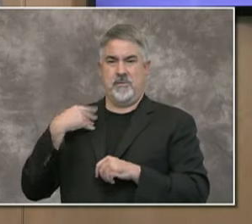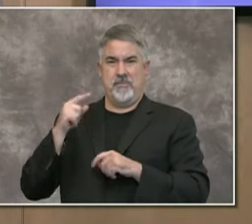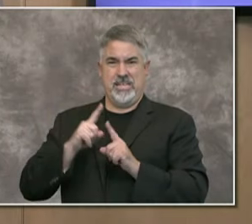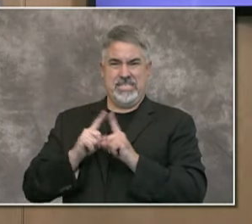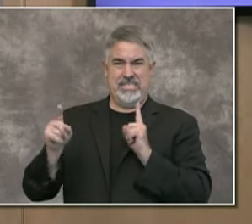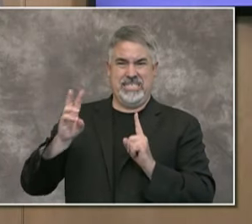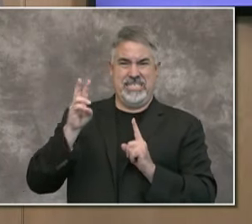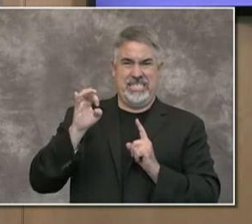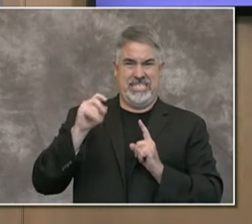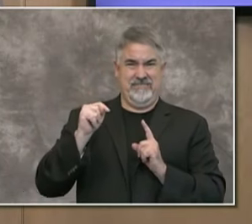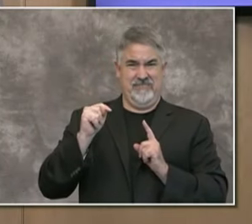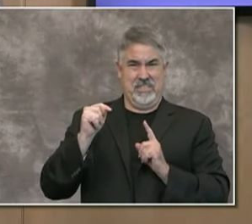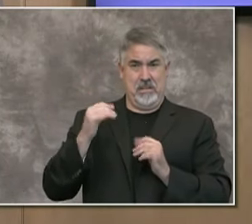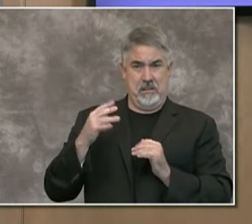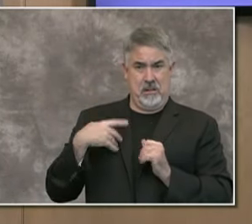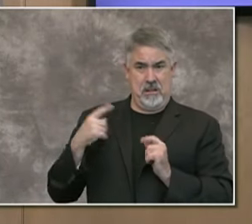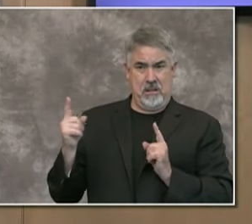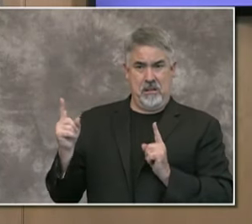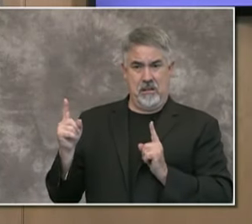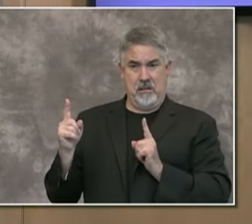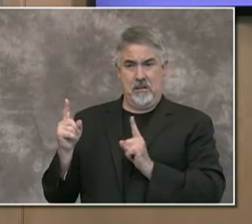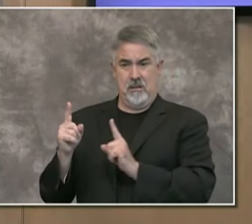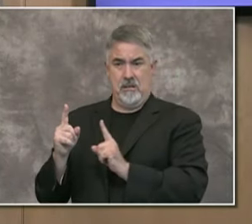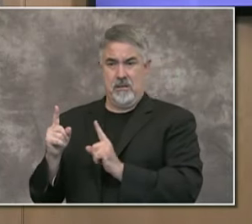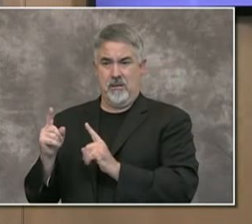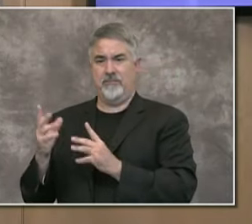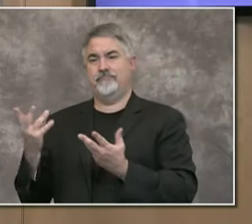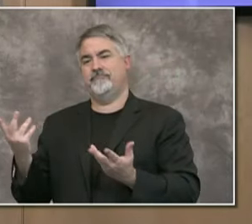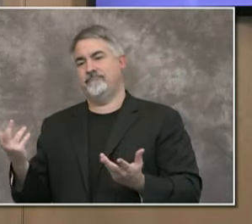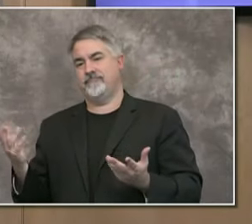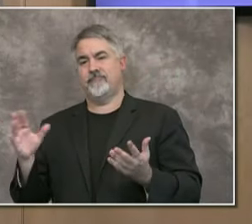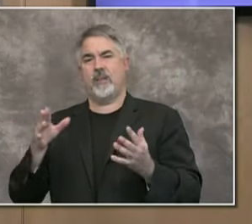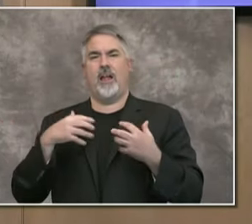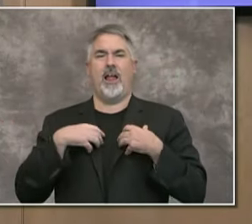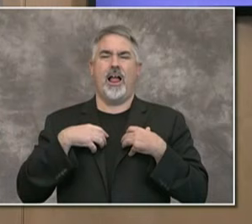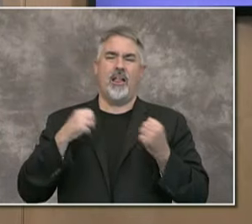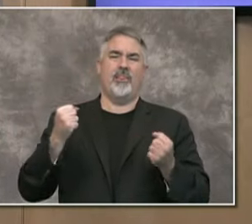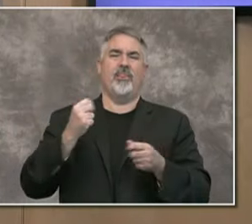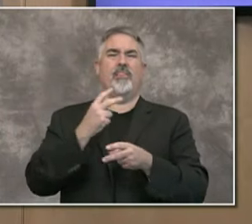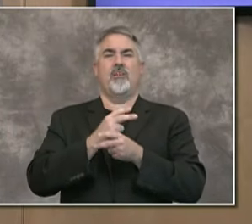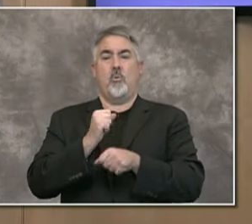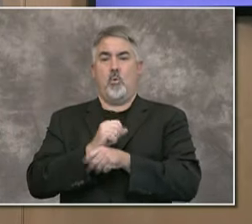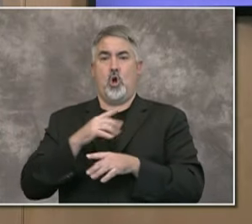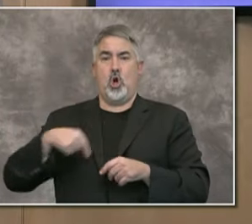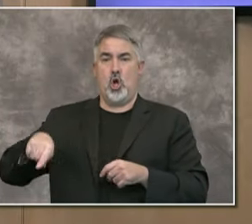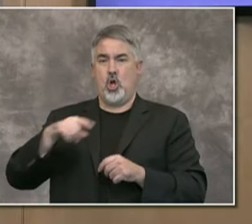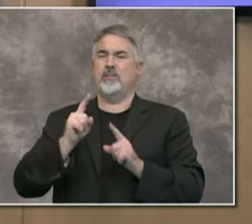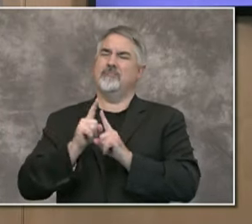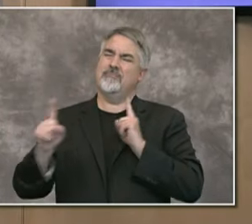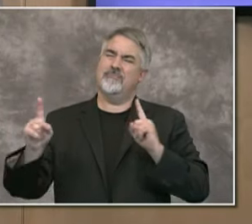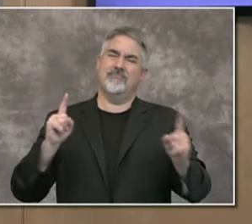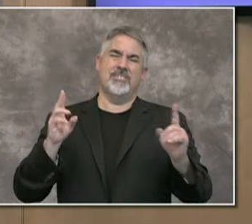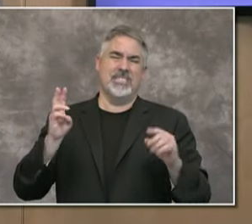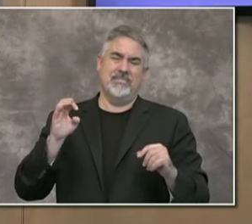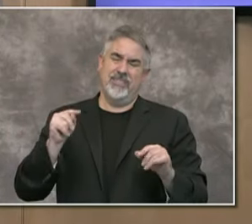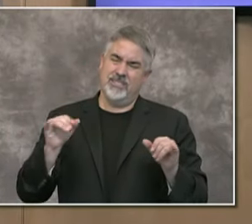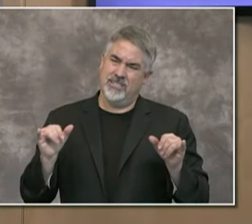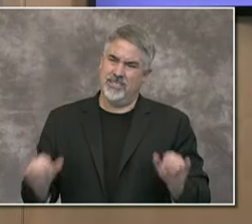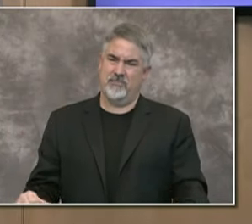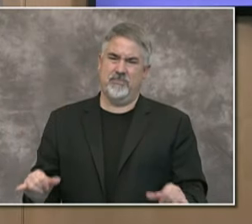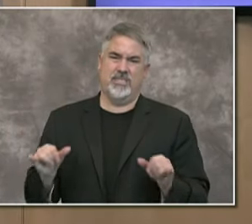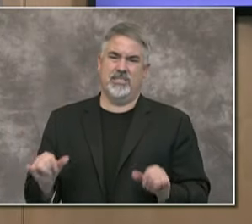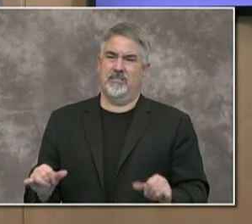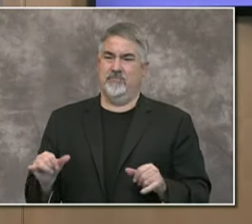are what we can do for healthcare workers, social distancing measures. That's still true. But it seems like we